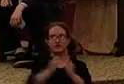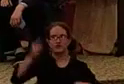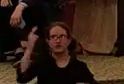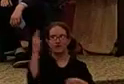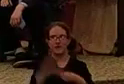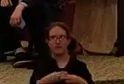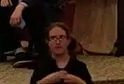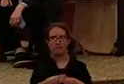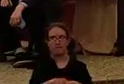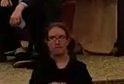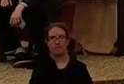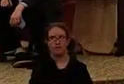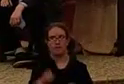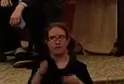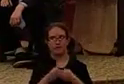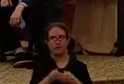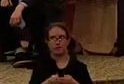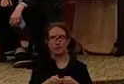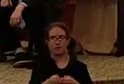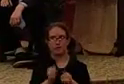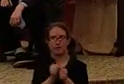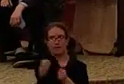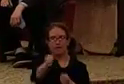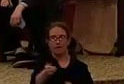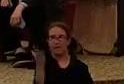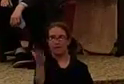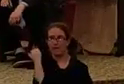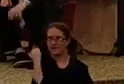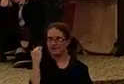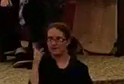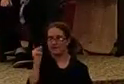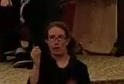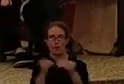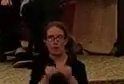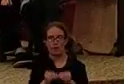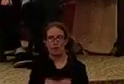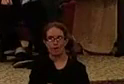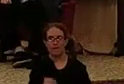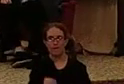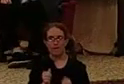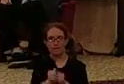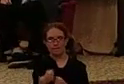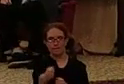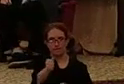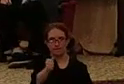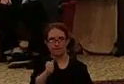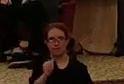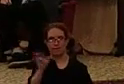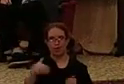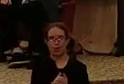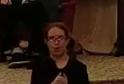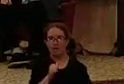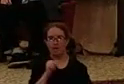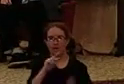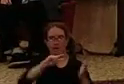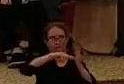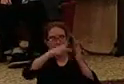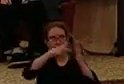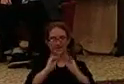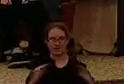name. Hallelujah. From this point forward, your past is history. From this point forward, amen, all that doesn't mean